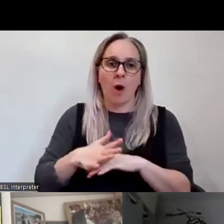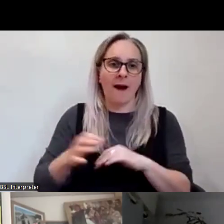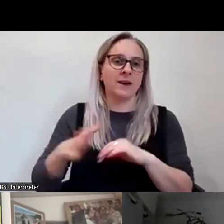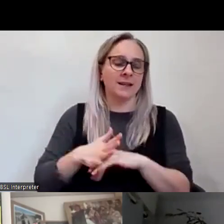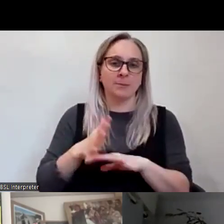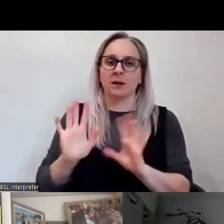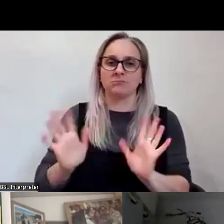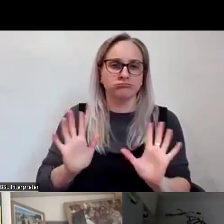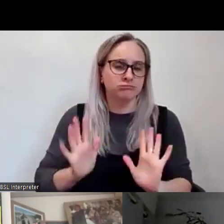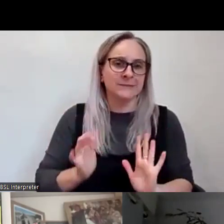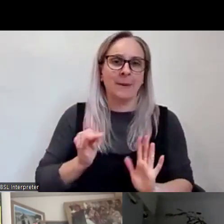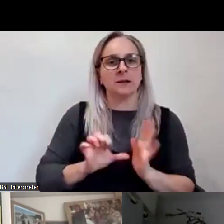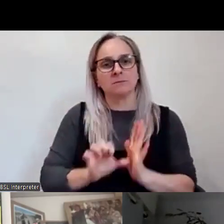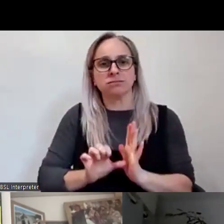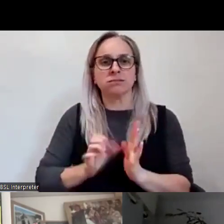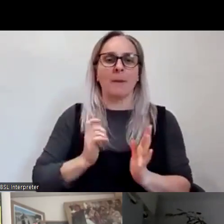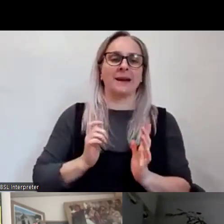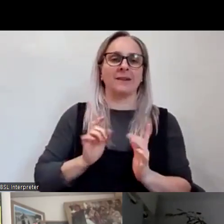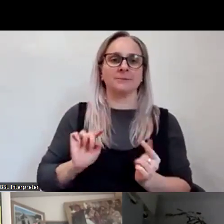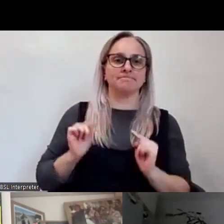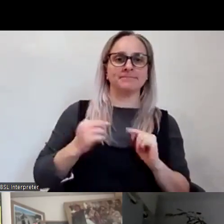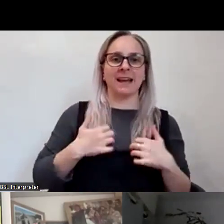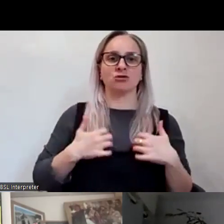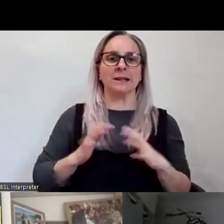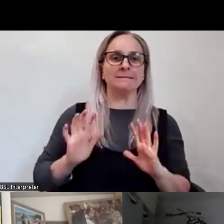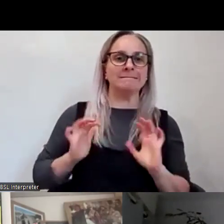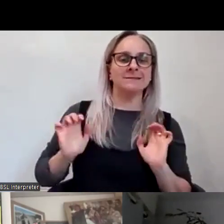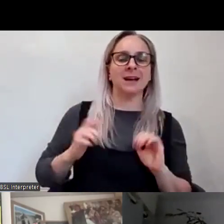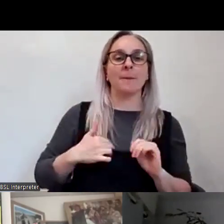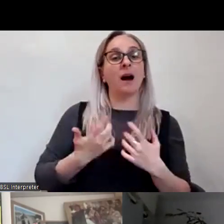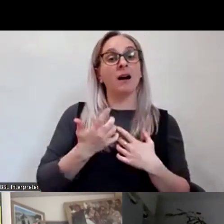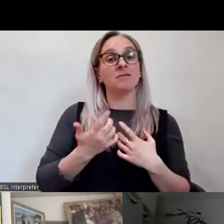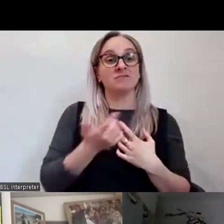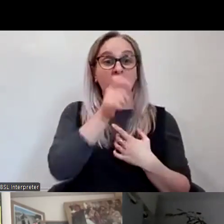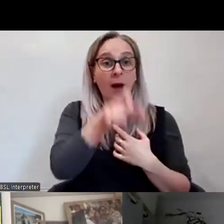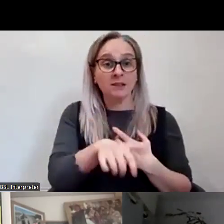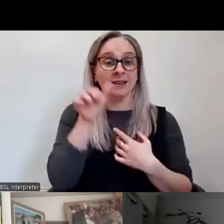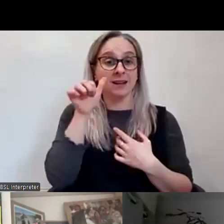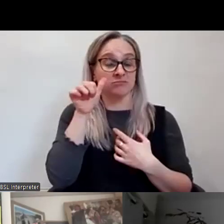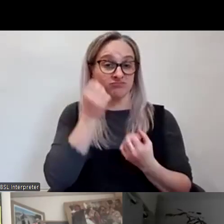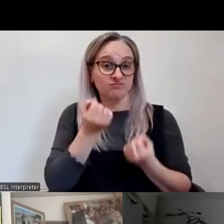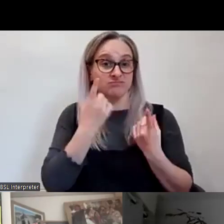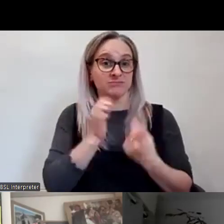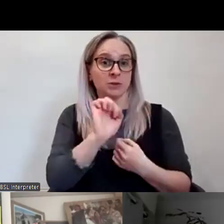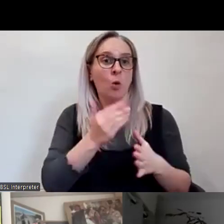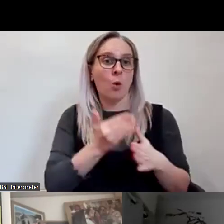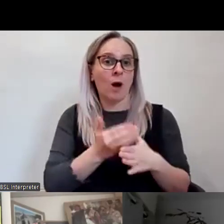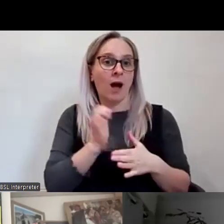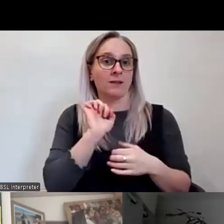might be a little bit difficult, might be a conflict of interest, but somebody who knows you, your work, your practice, your leadership